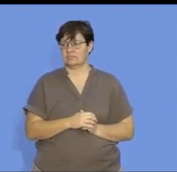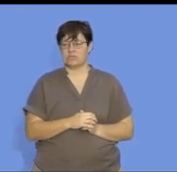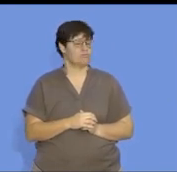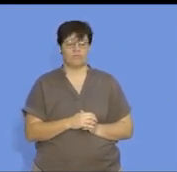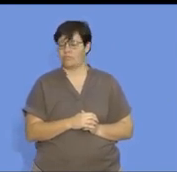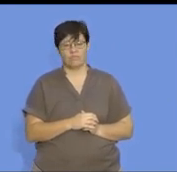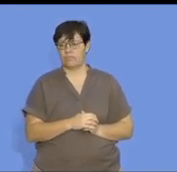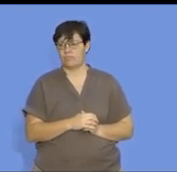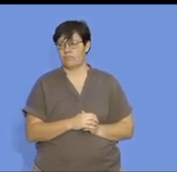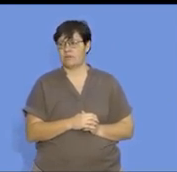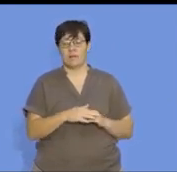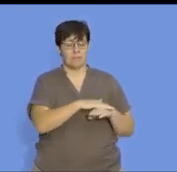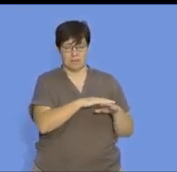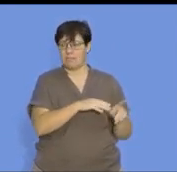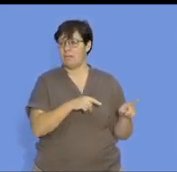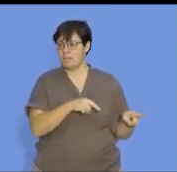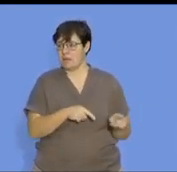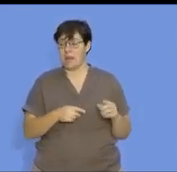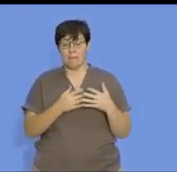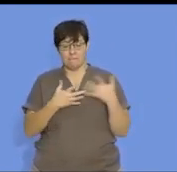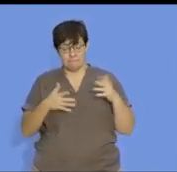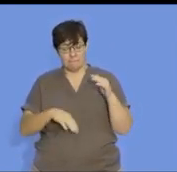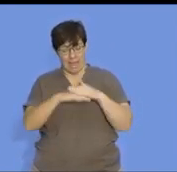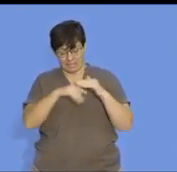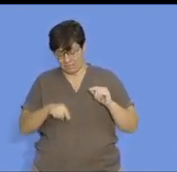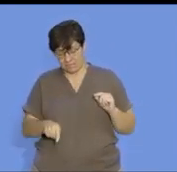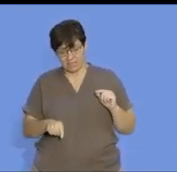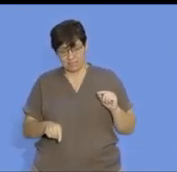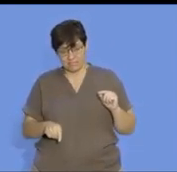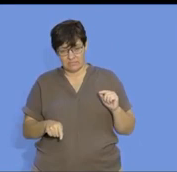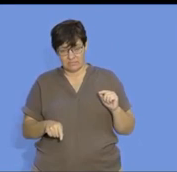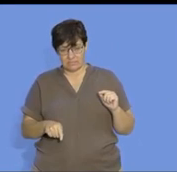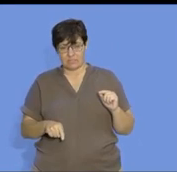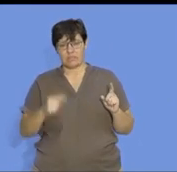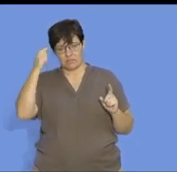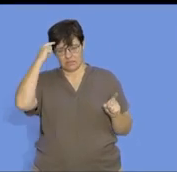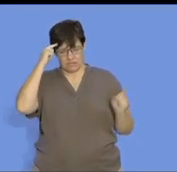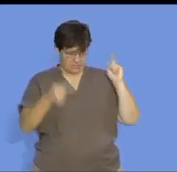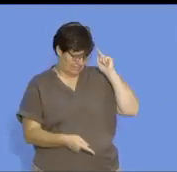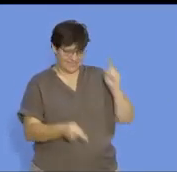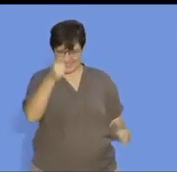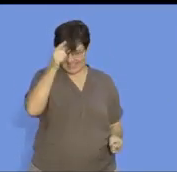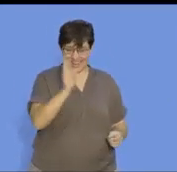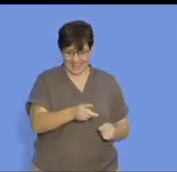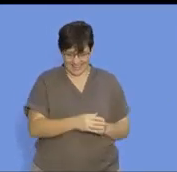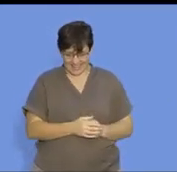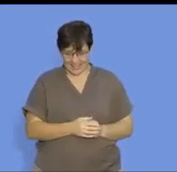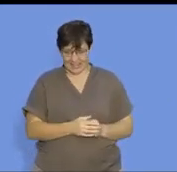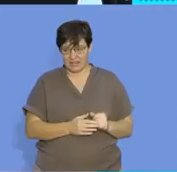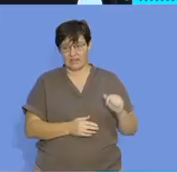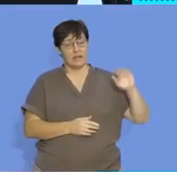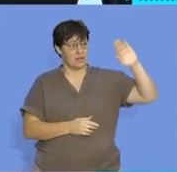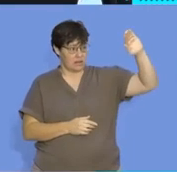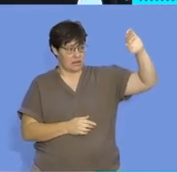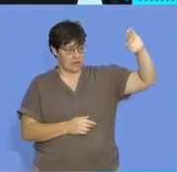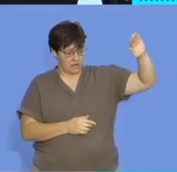not. That's minimum. It's going to be here. Sometimes you've got to rethink these things, okay? When it gets, remember,